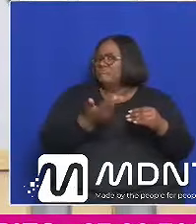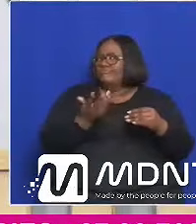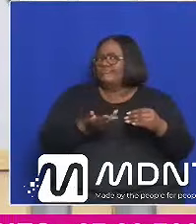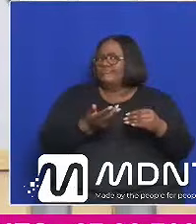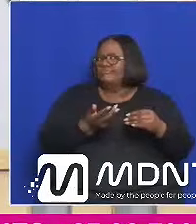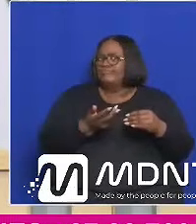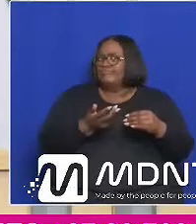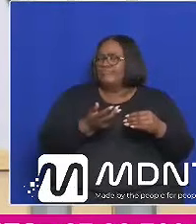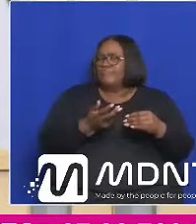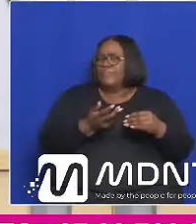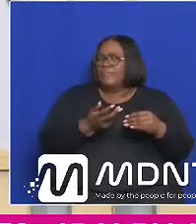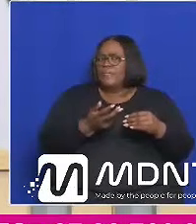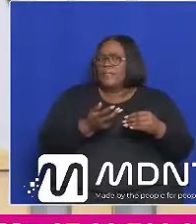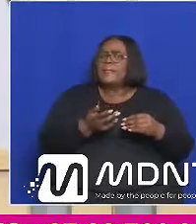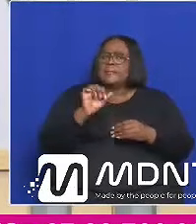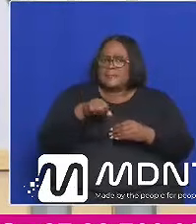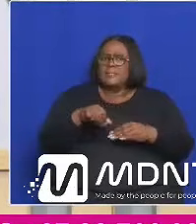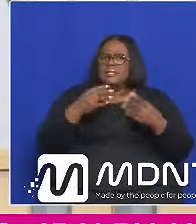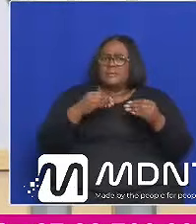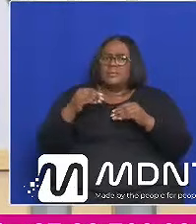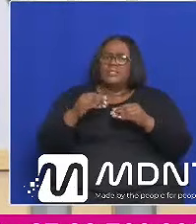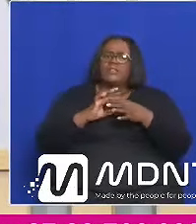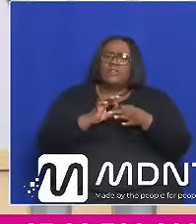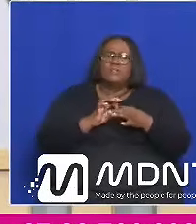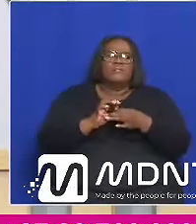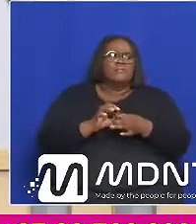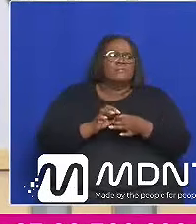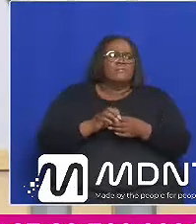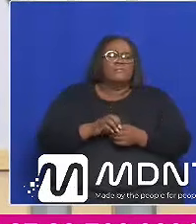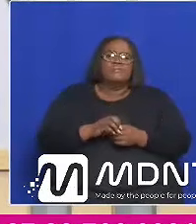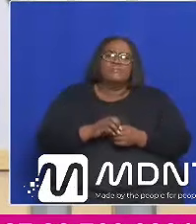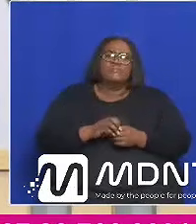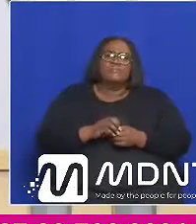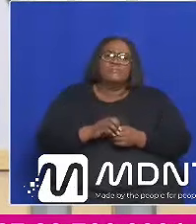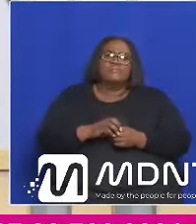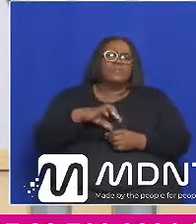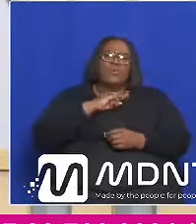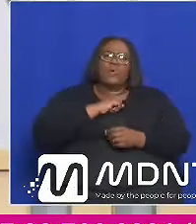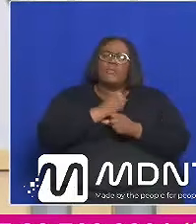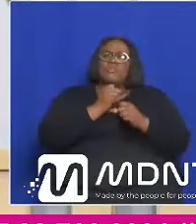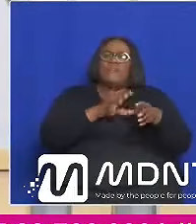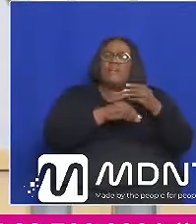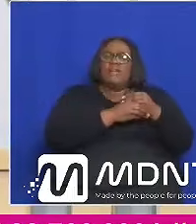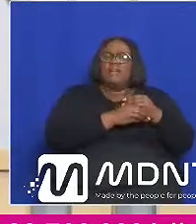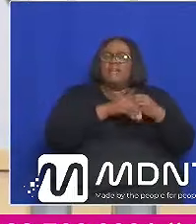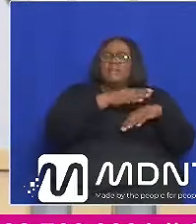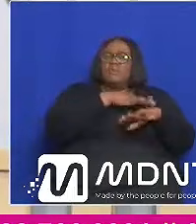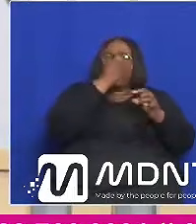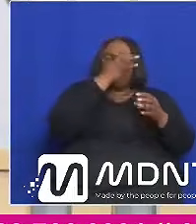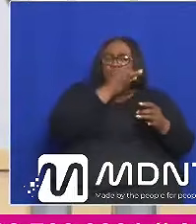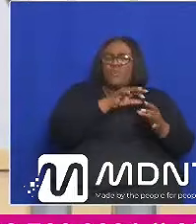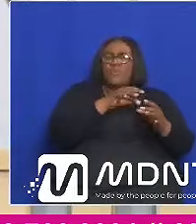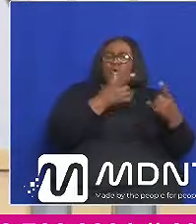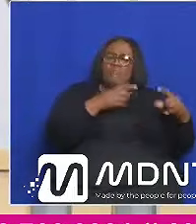Yes, a business relationship, yes. Why didn't you deal with it at paragraph 19? I think The nature and extent of